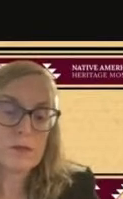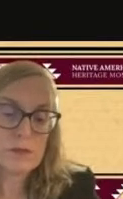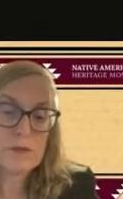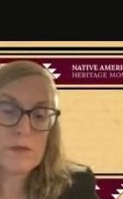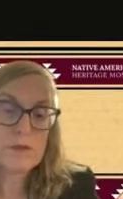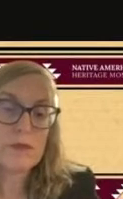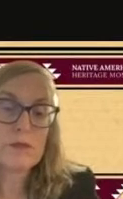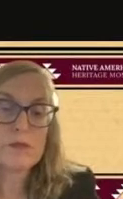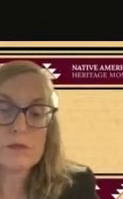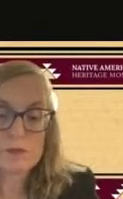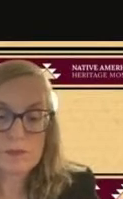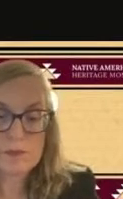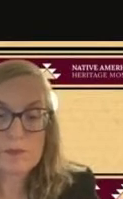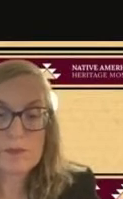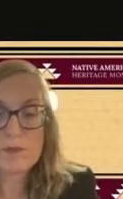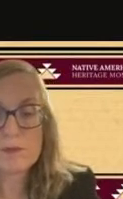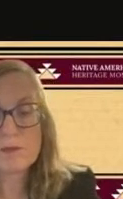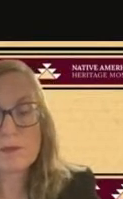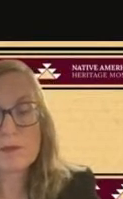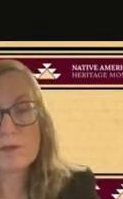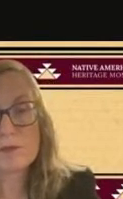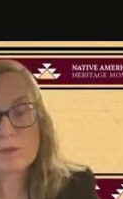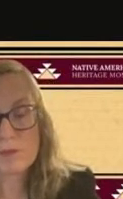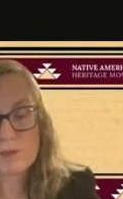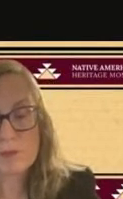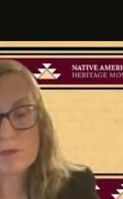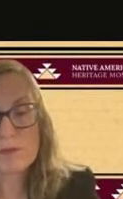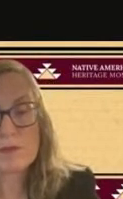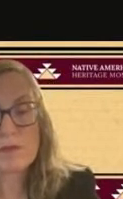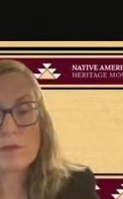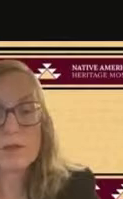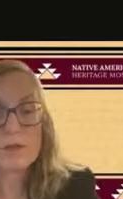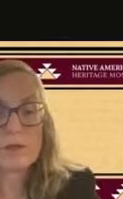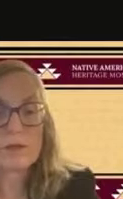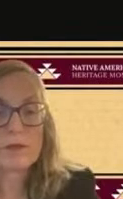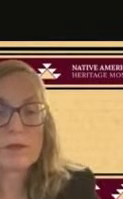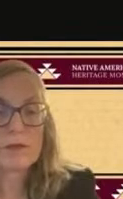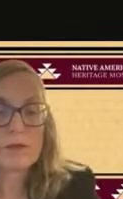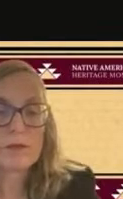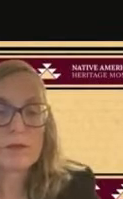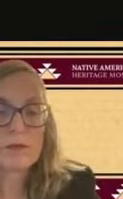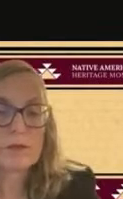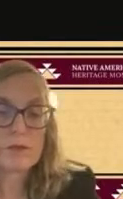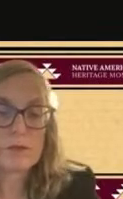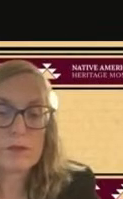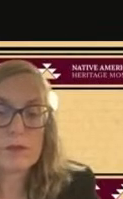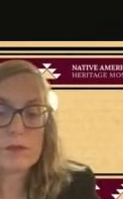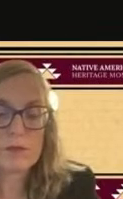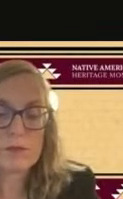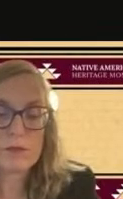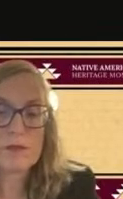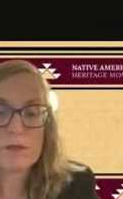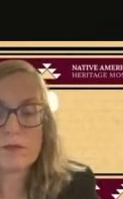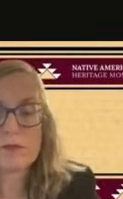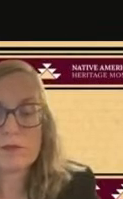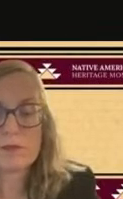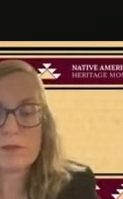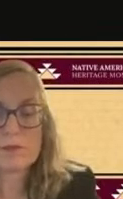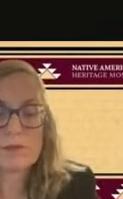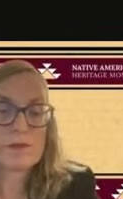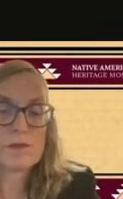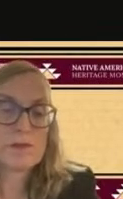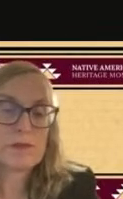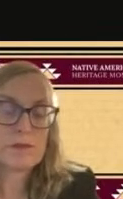focuses on qualified workforce instead of diverse workforce, doesn't compromise long-held values